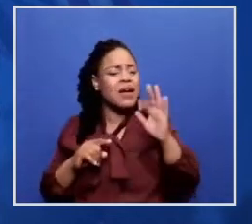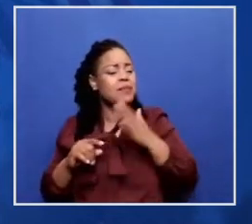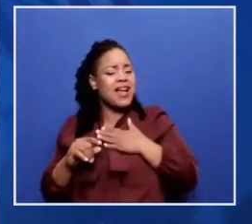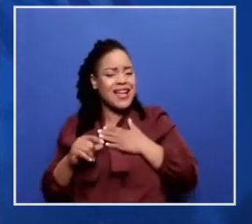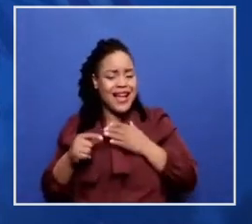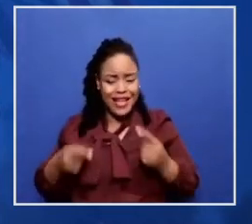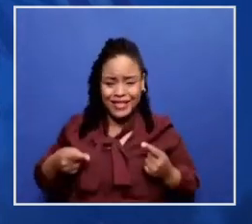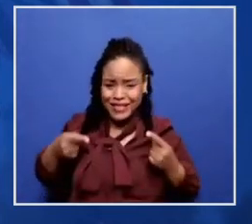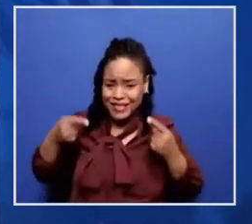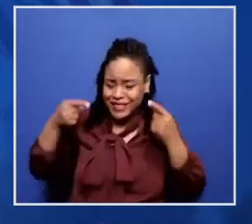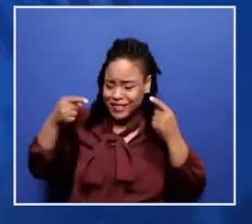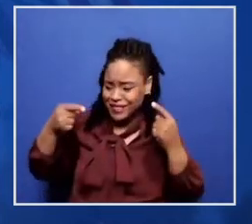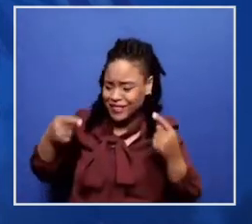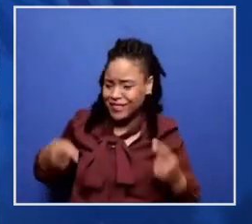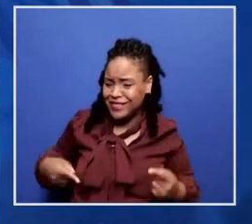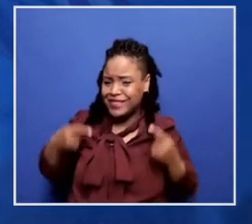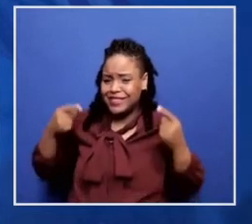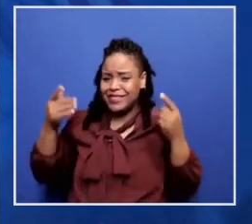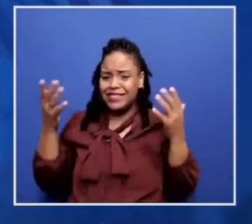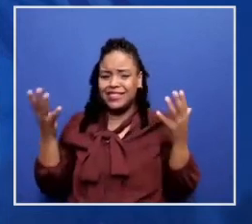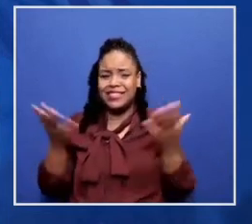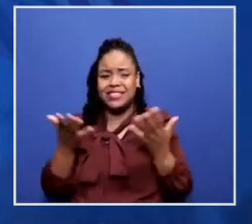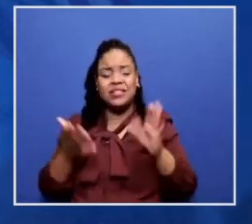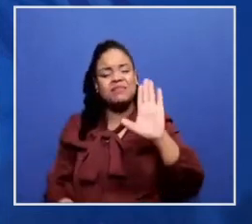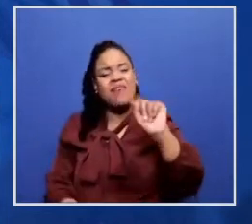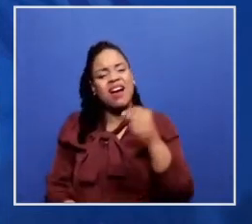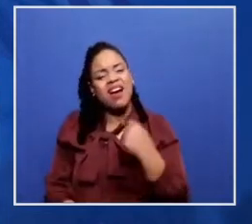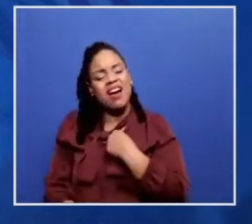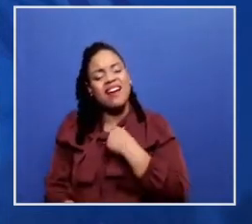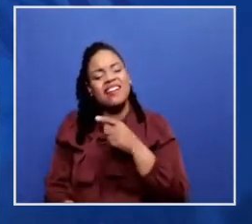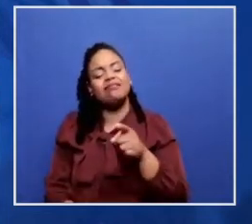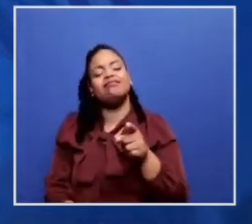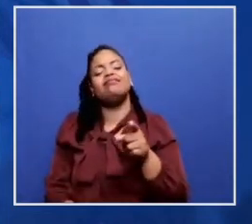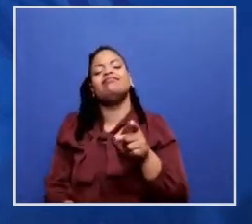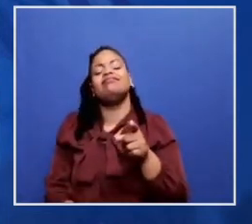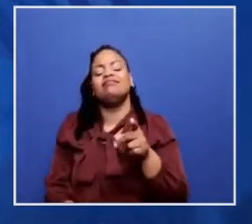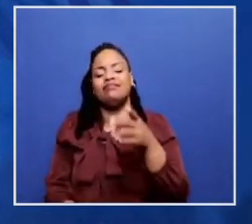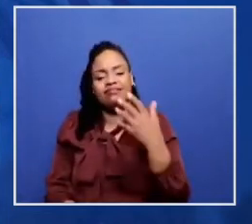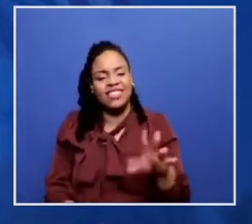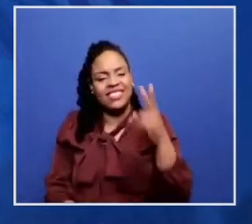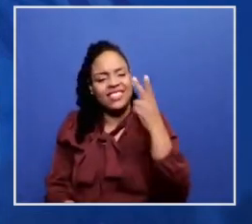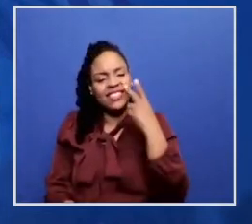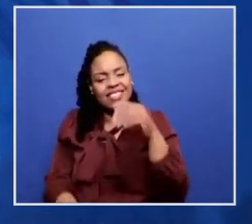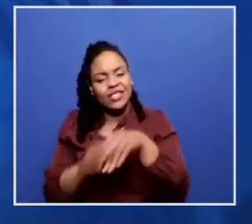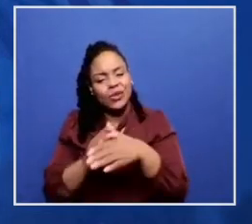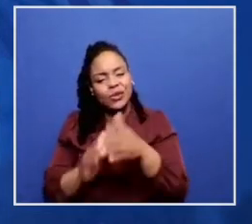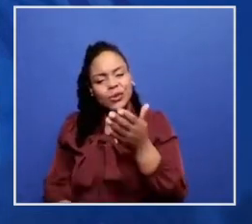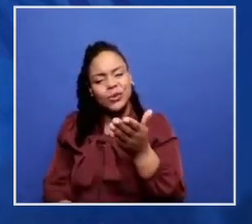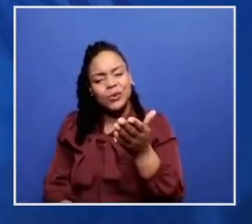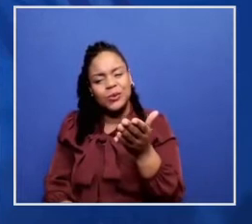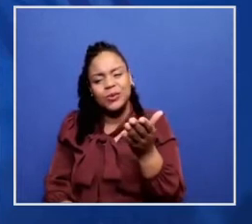but I see it in you, so we're gonna walk it out.